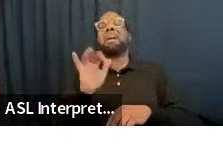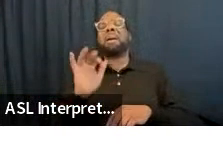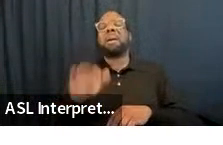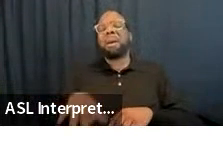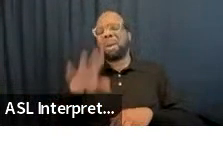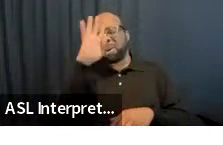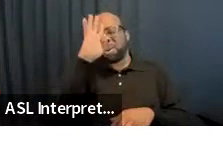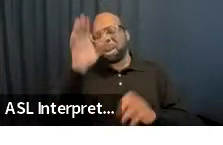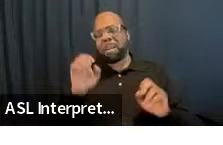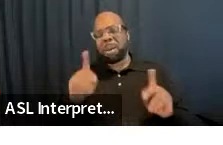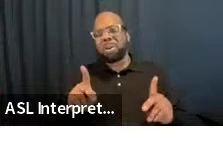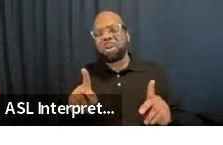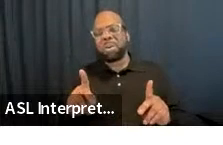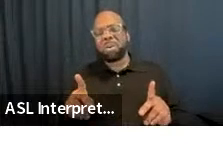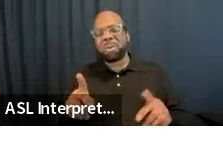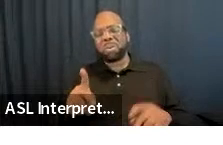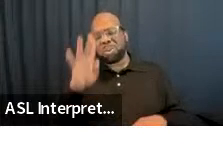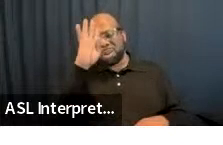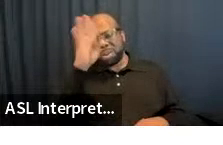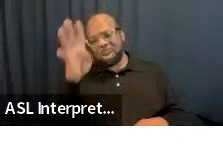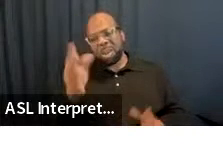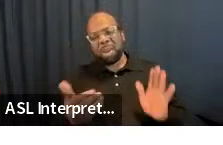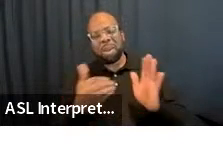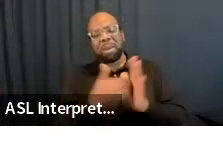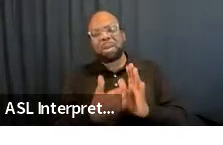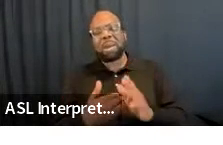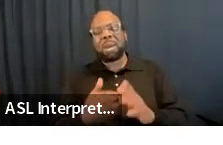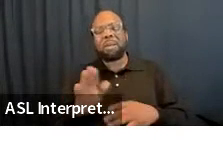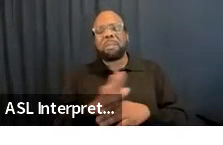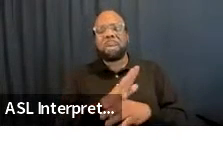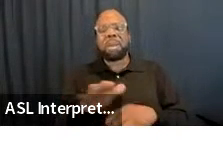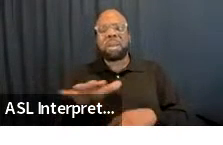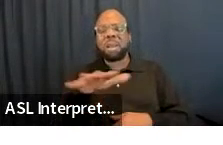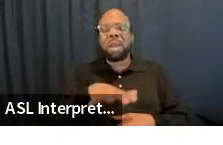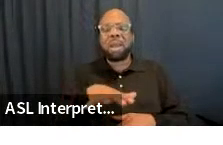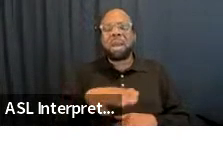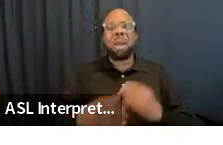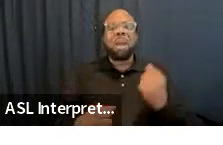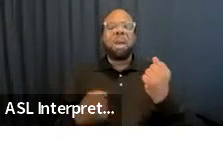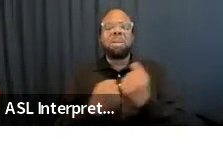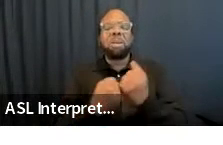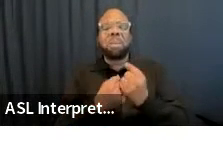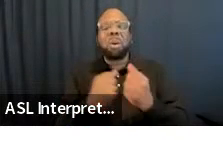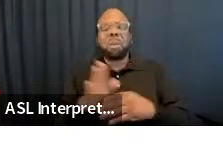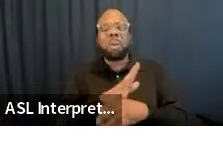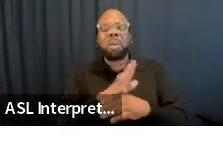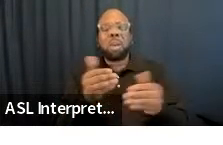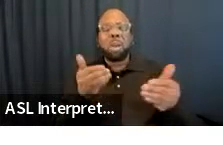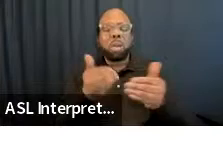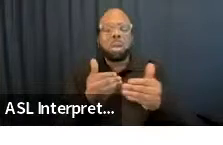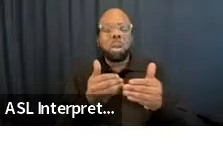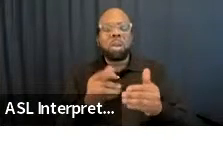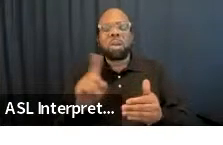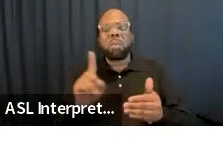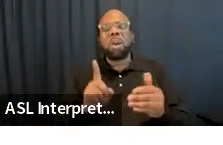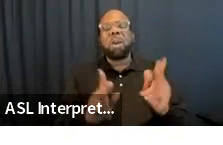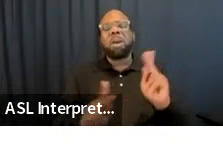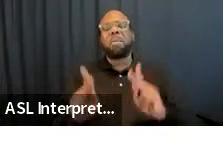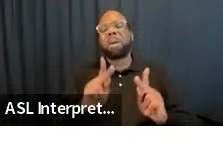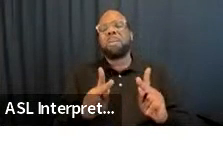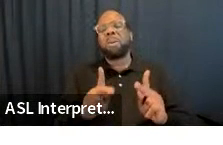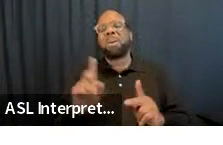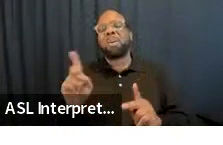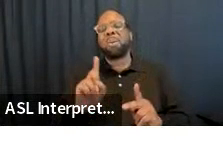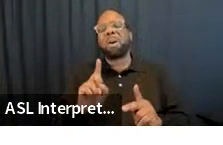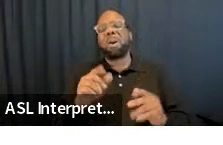central business districts, as well as neighborhoods across the city, and support business closer to where people are spending more of their time in their home